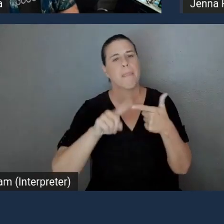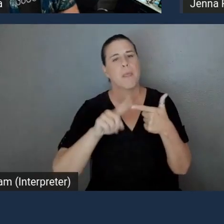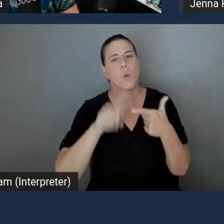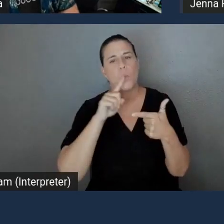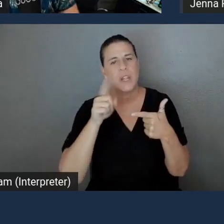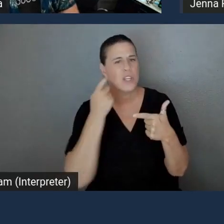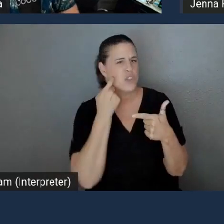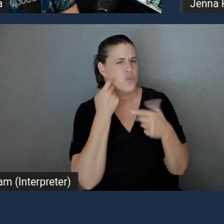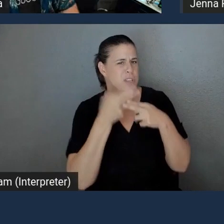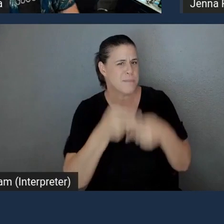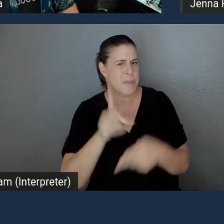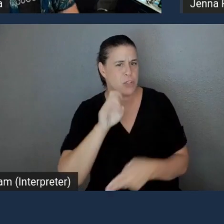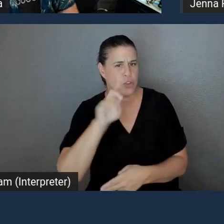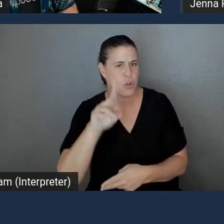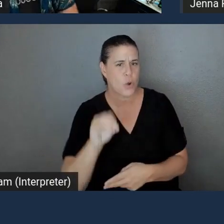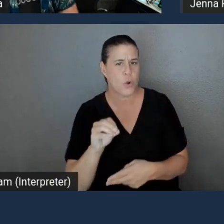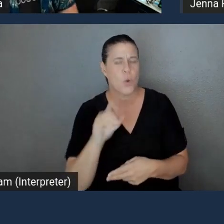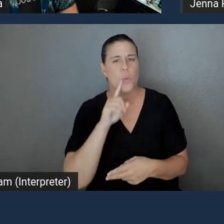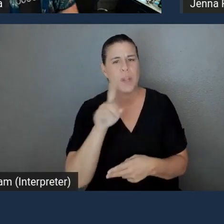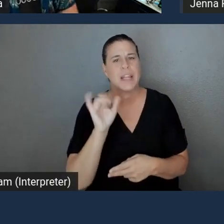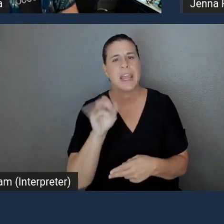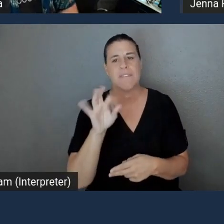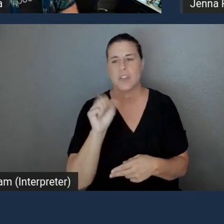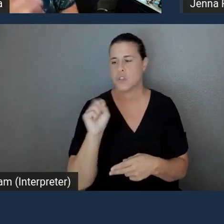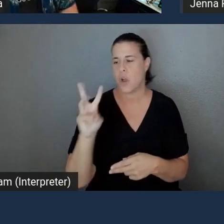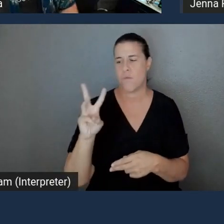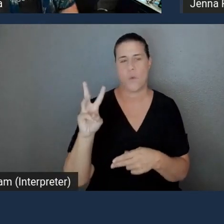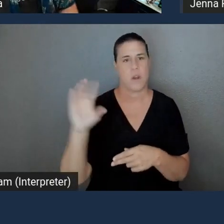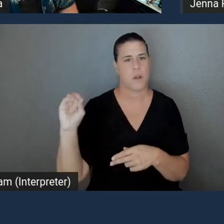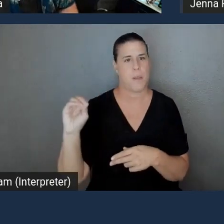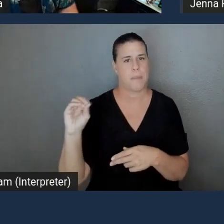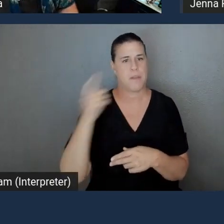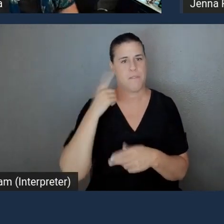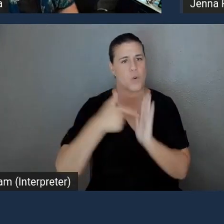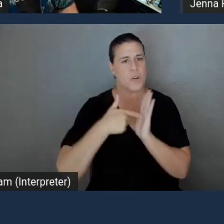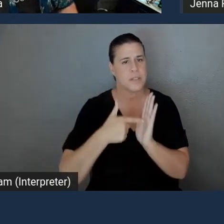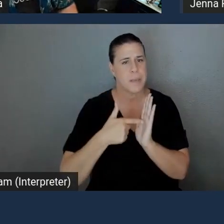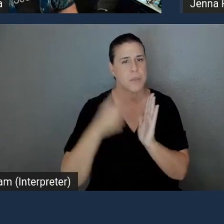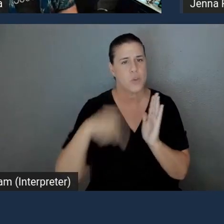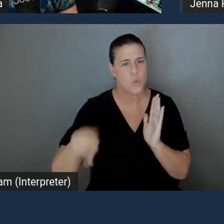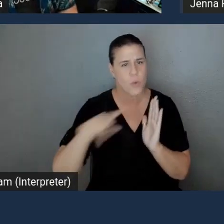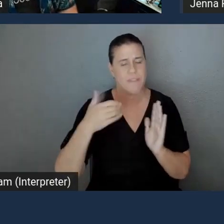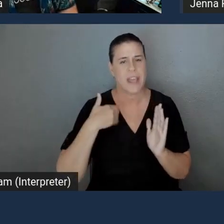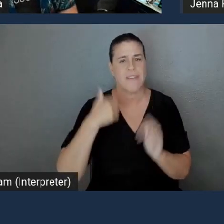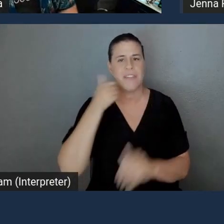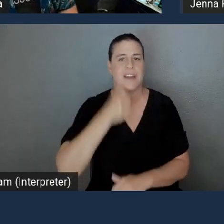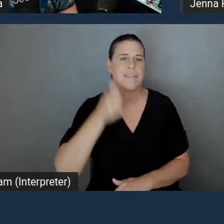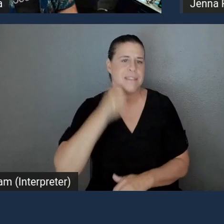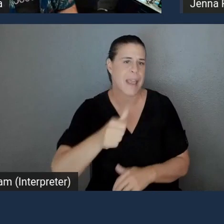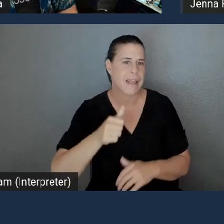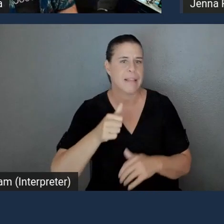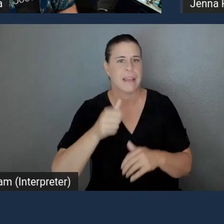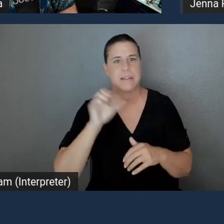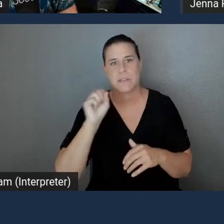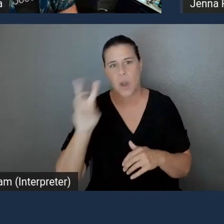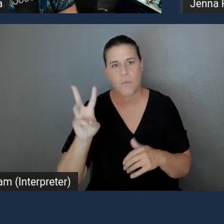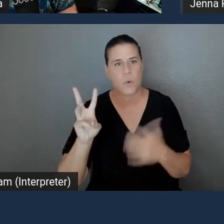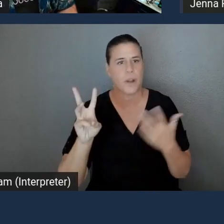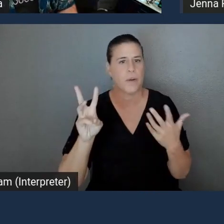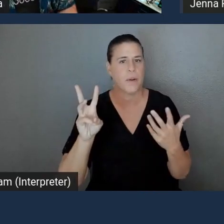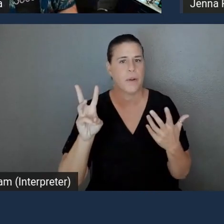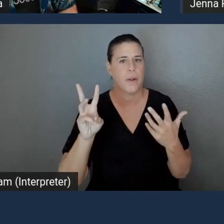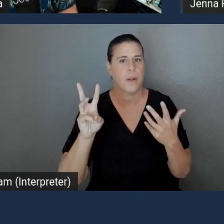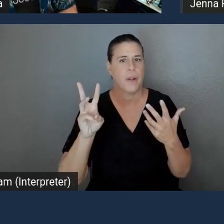just mentioned, Darko, which is kind of like if you're a software company, for example, and you have to make the daily build of your software